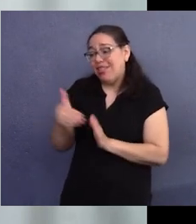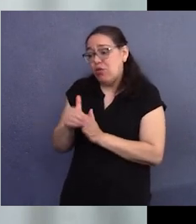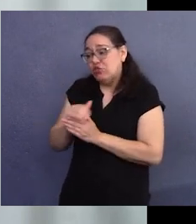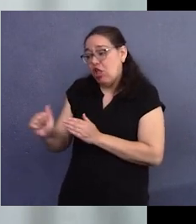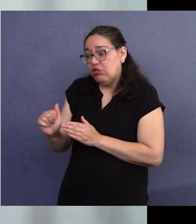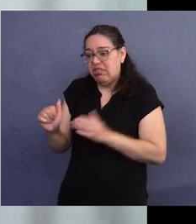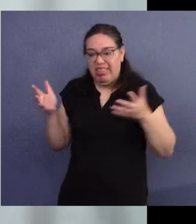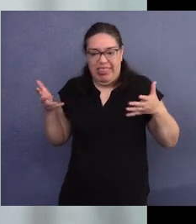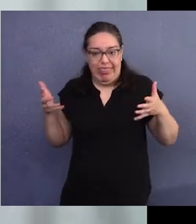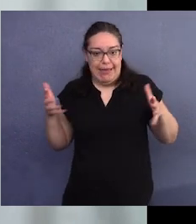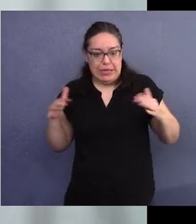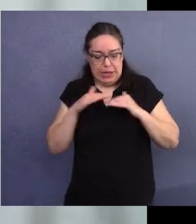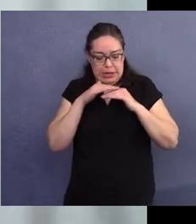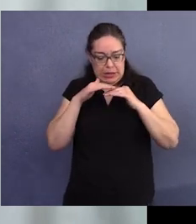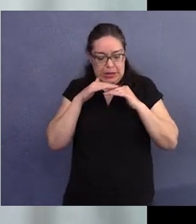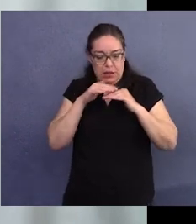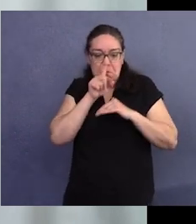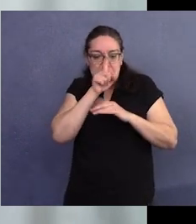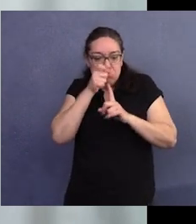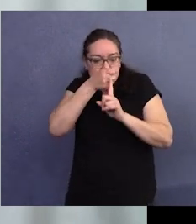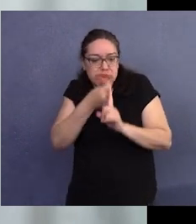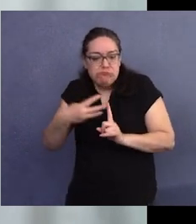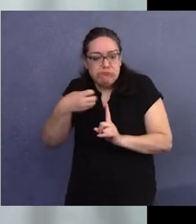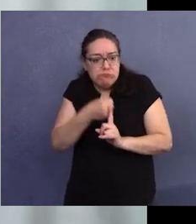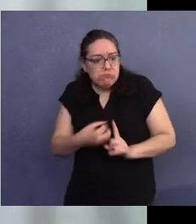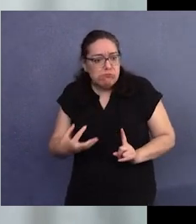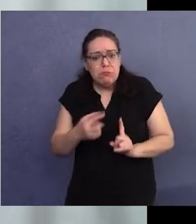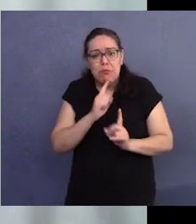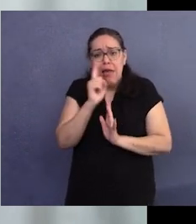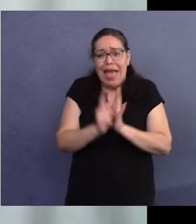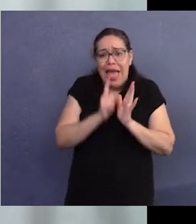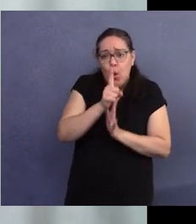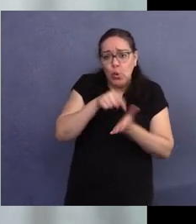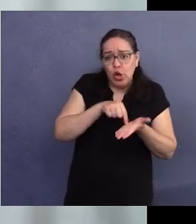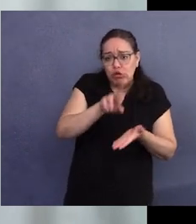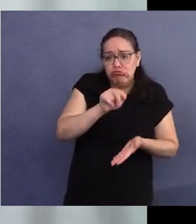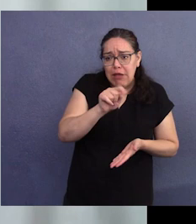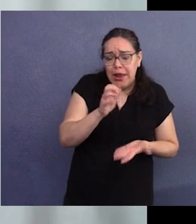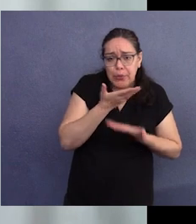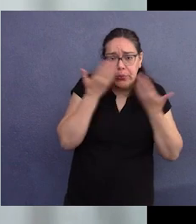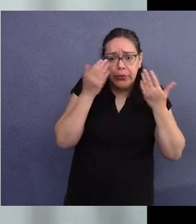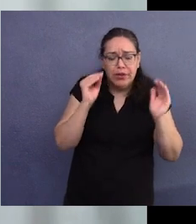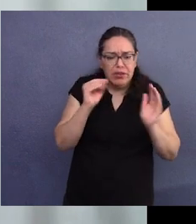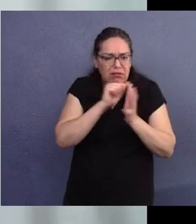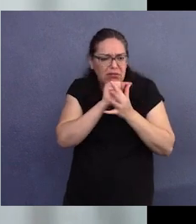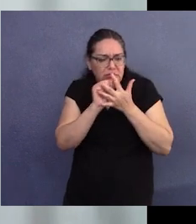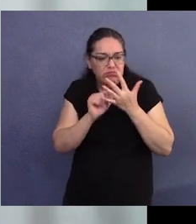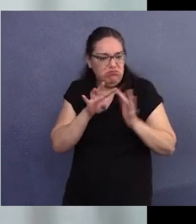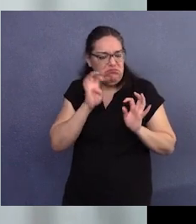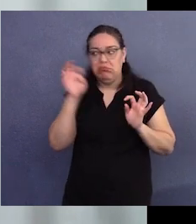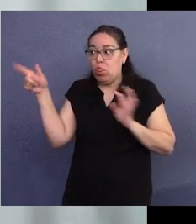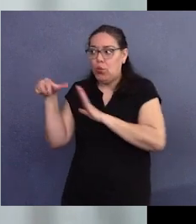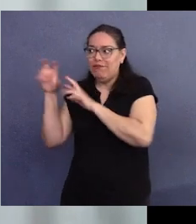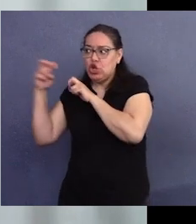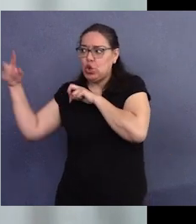detail. It doesn't even list out what your hourly rate is for people. It's going to show to the review panel that you